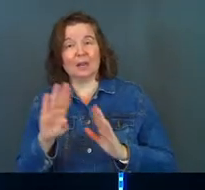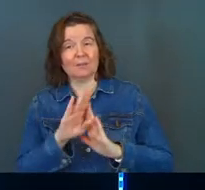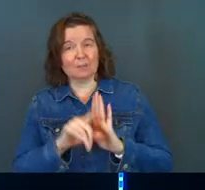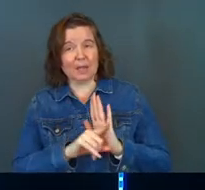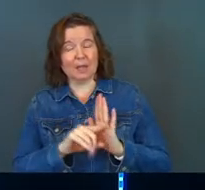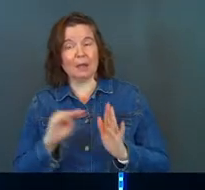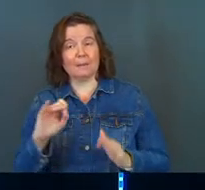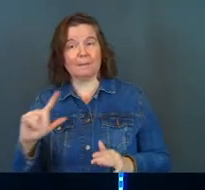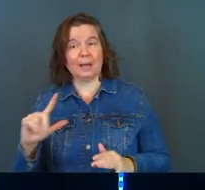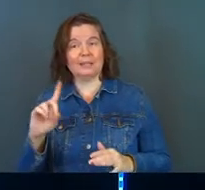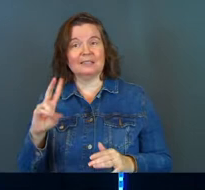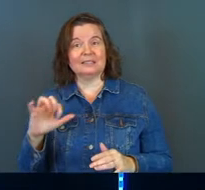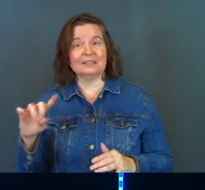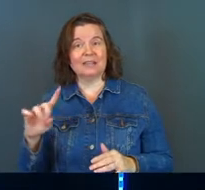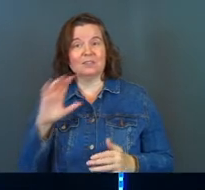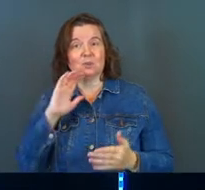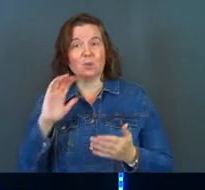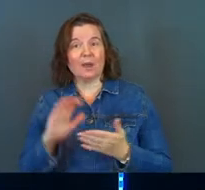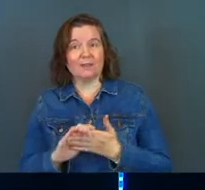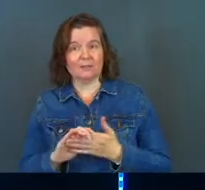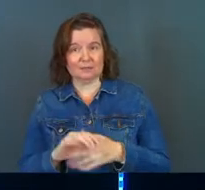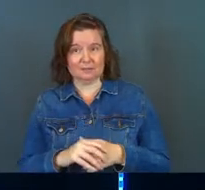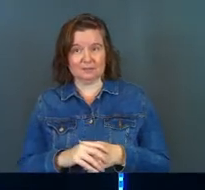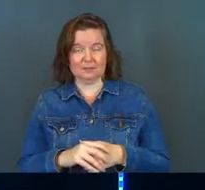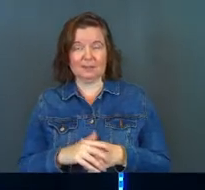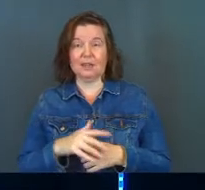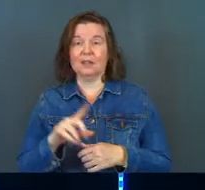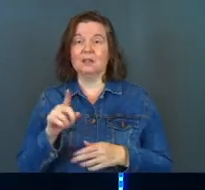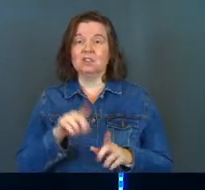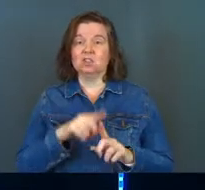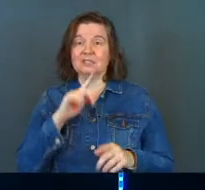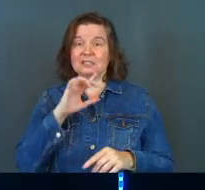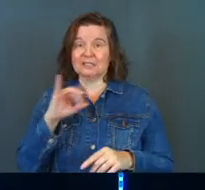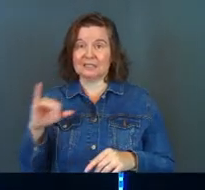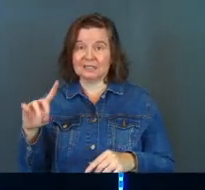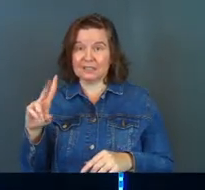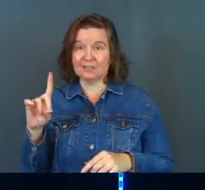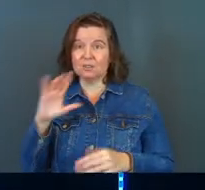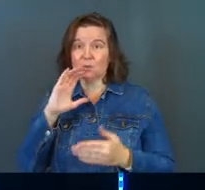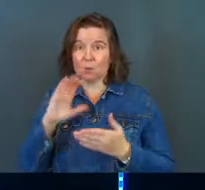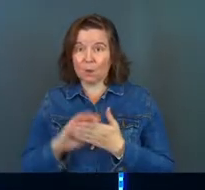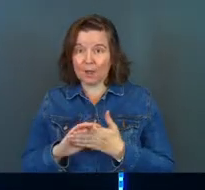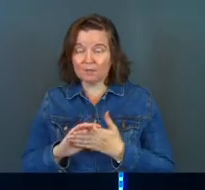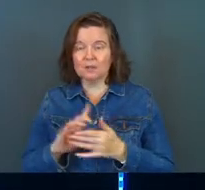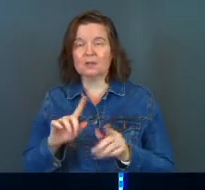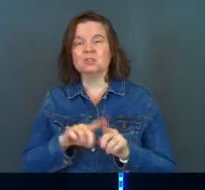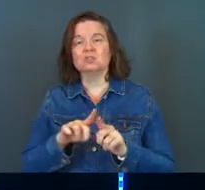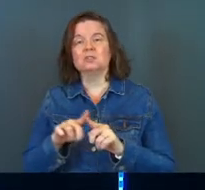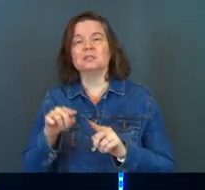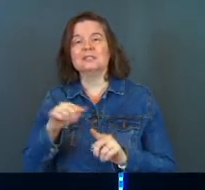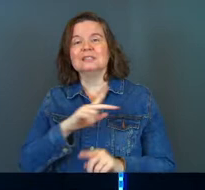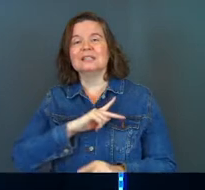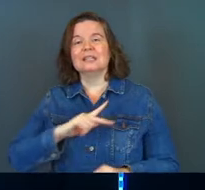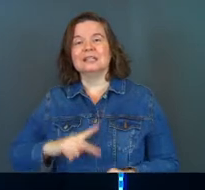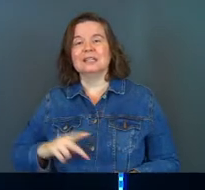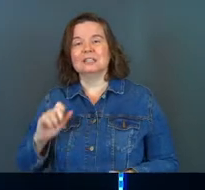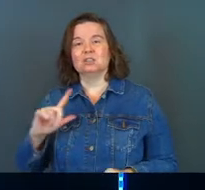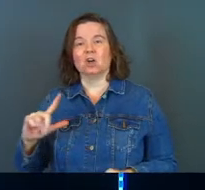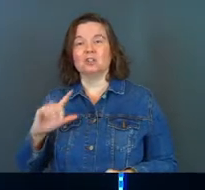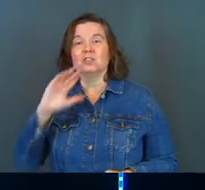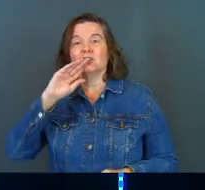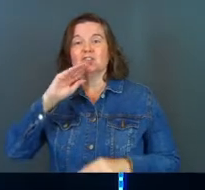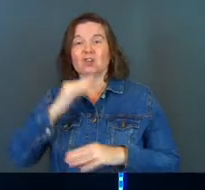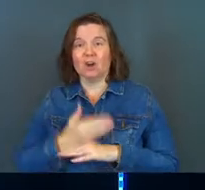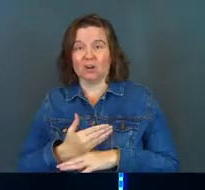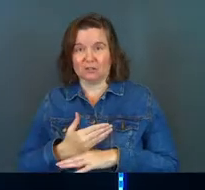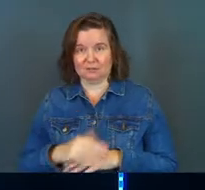backstory. Michal is David's wife. And not only is she David's wife, but she is King Saul's